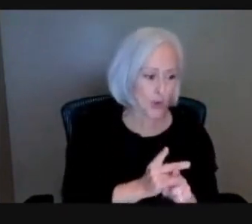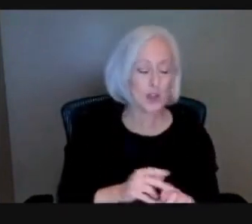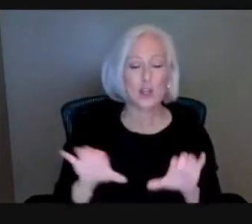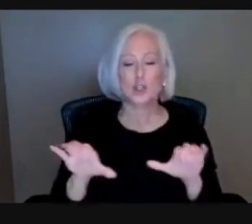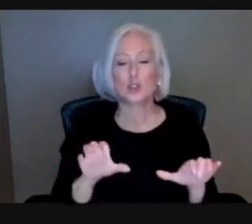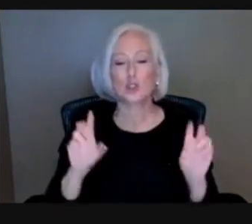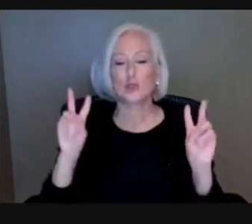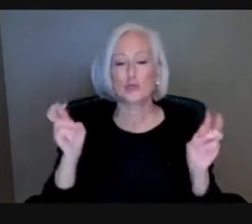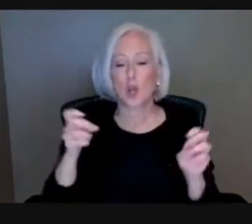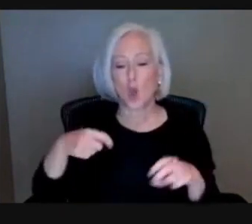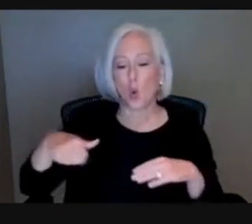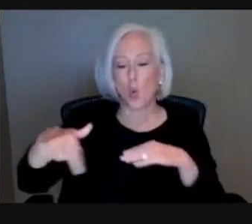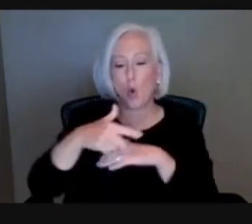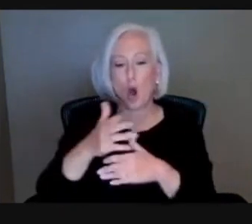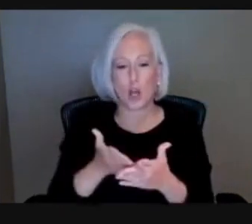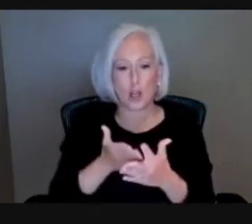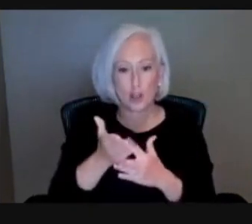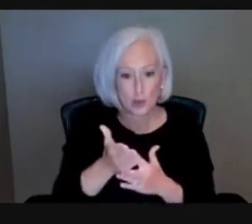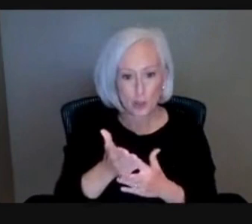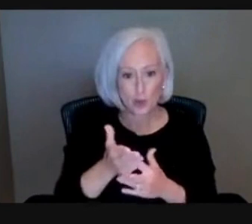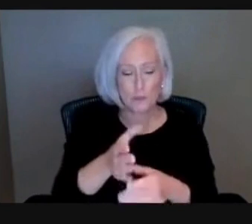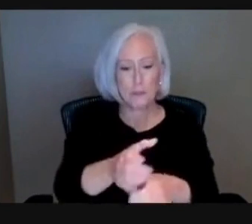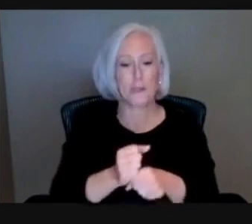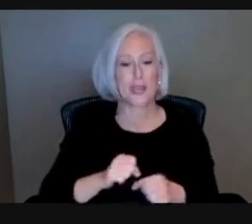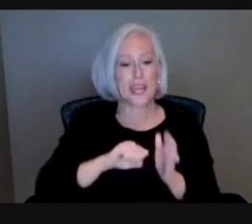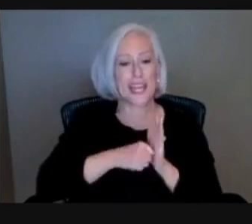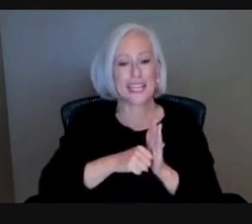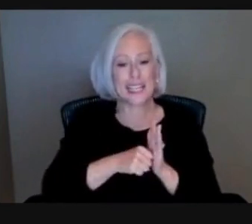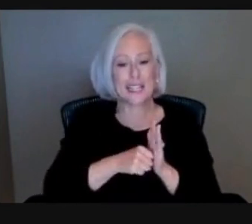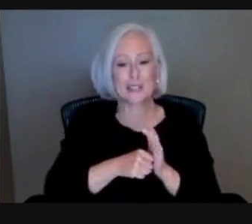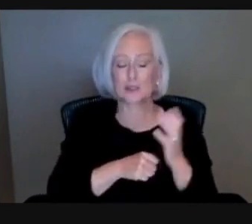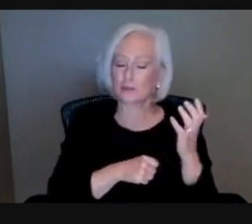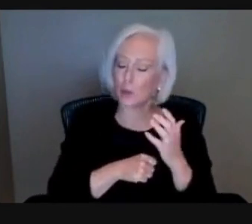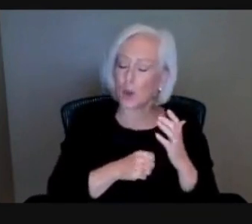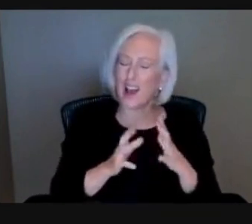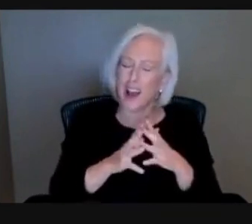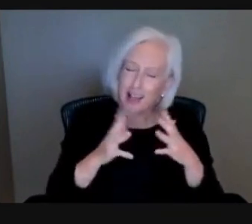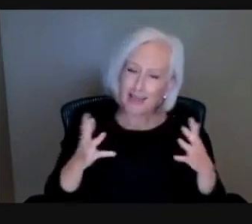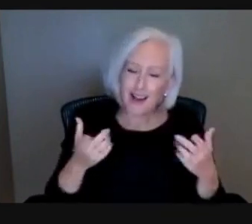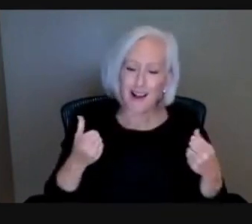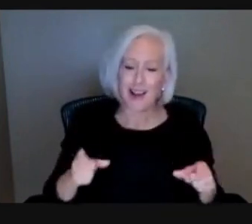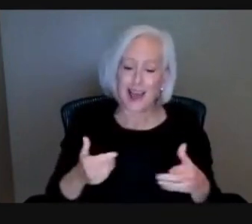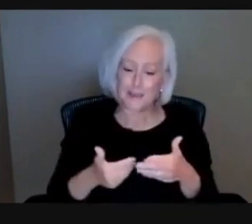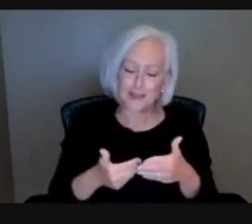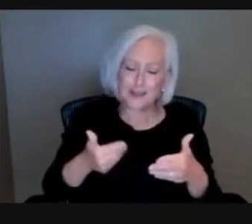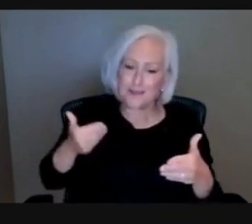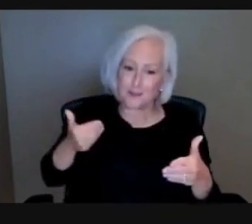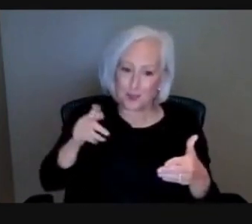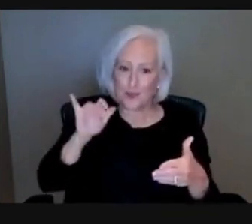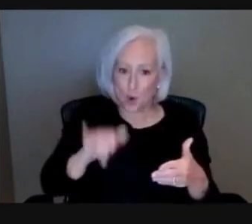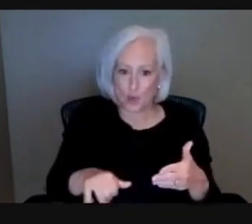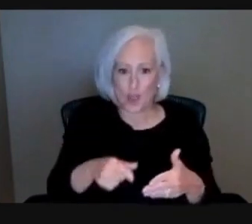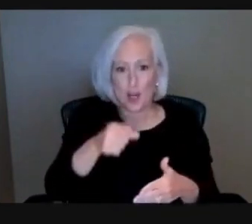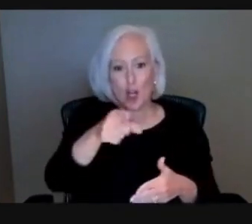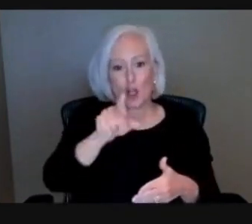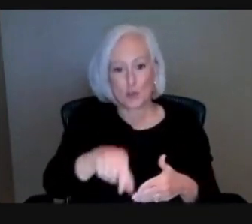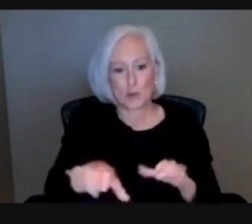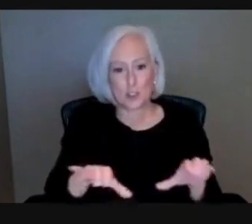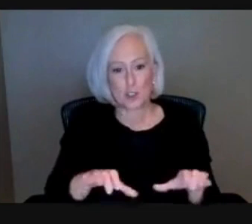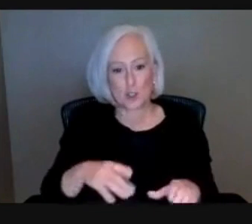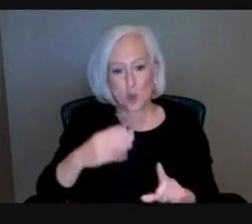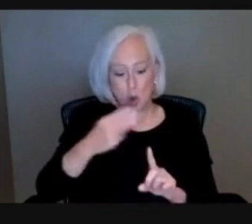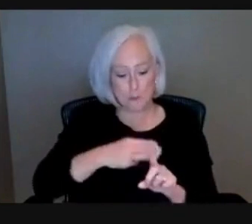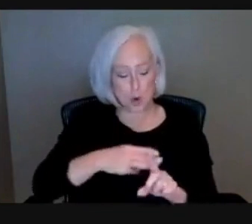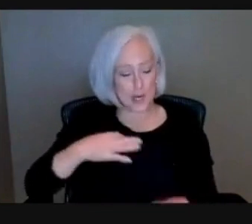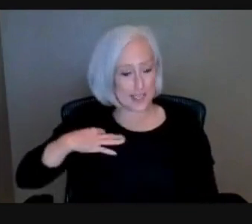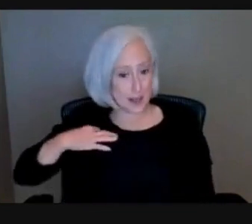There's so much more that's going on behind the scenes of that. You are actually required to do your mortgage application.